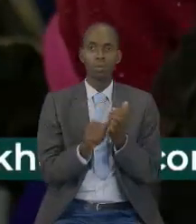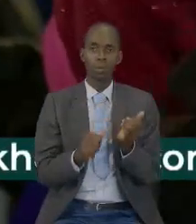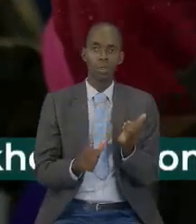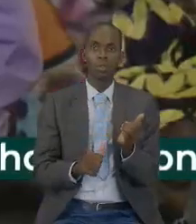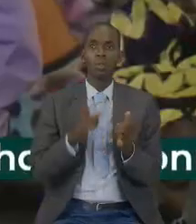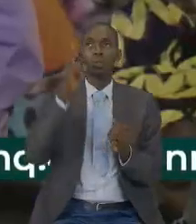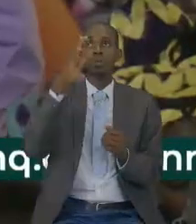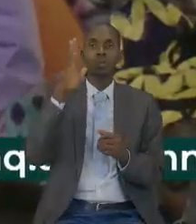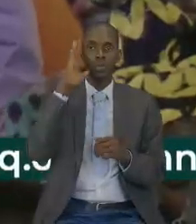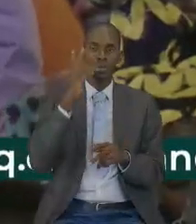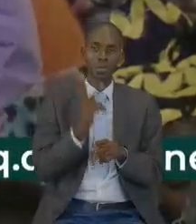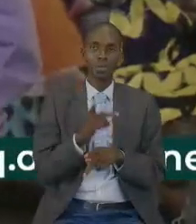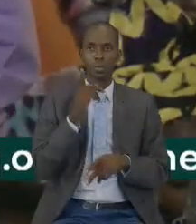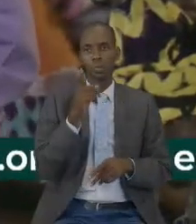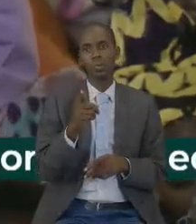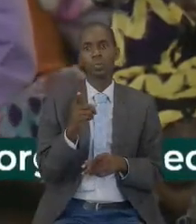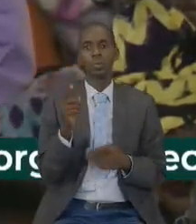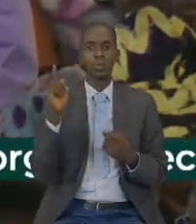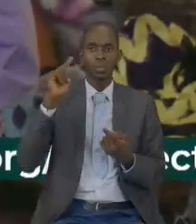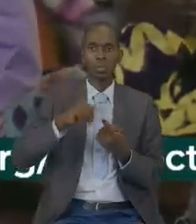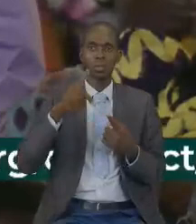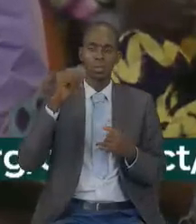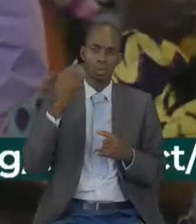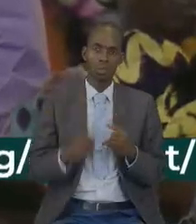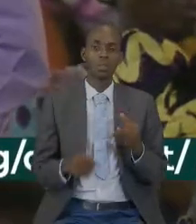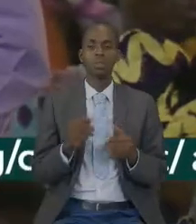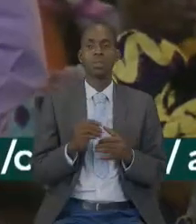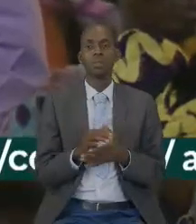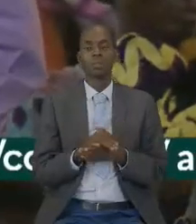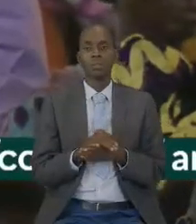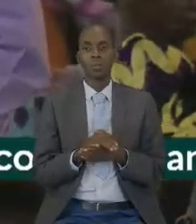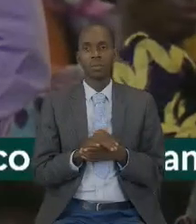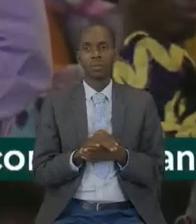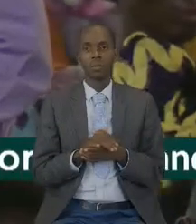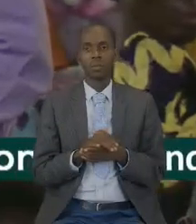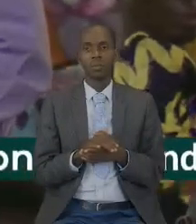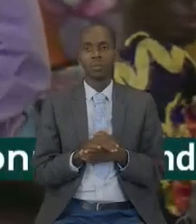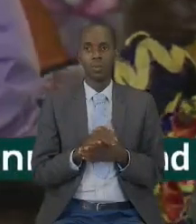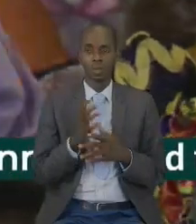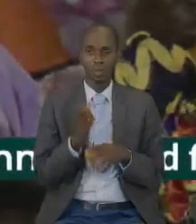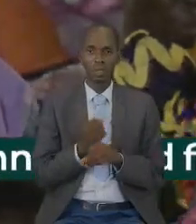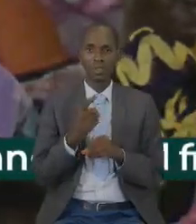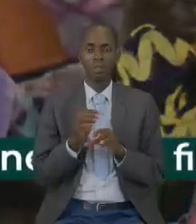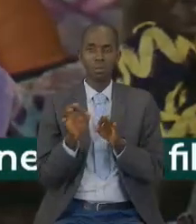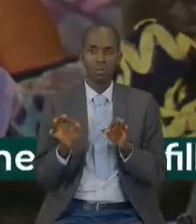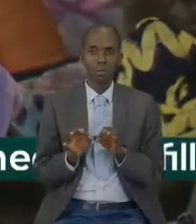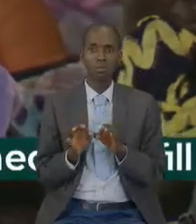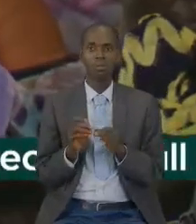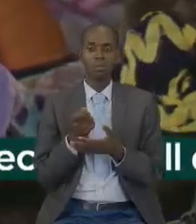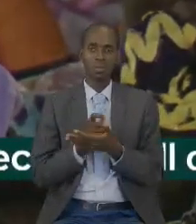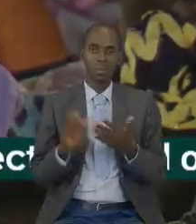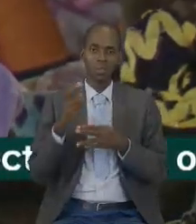now, please. Our data collectors, don't preach. Just their names, their address, their phone number, and